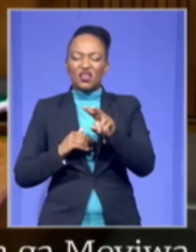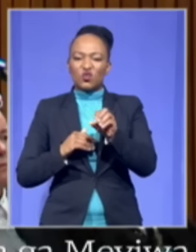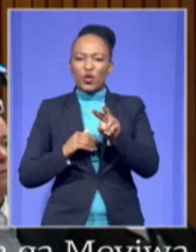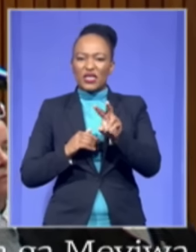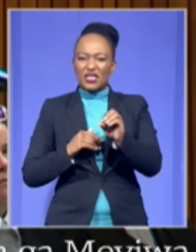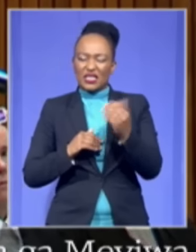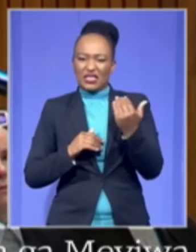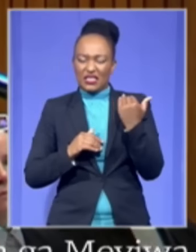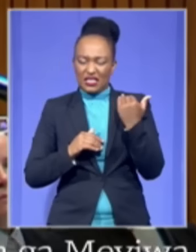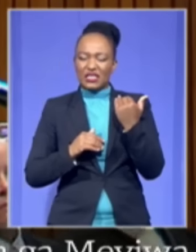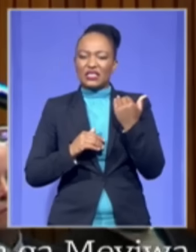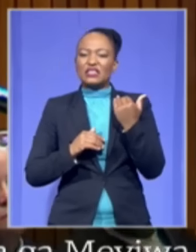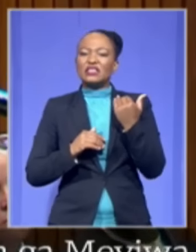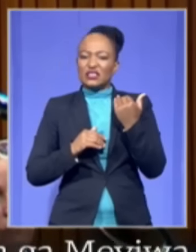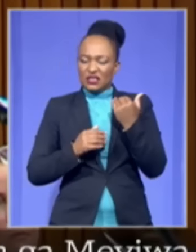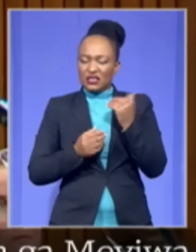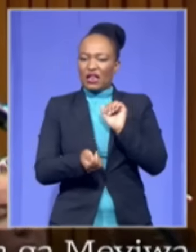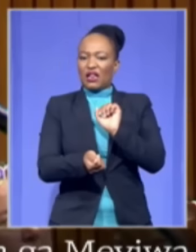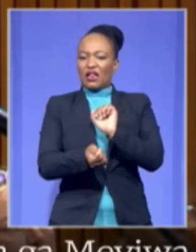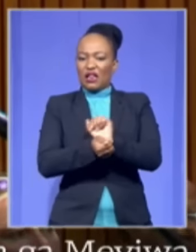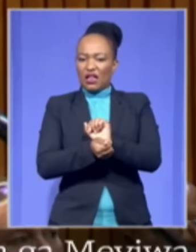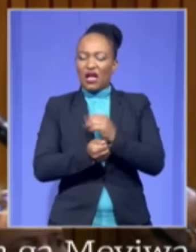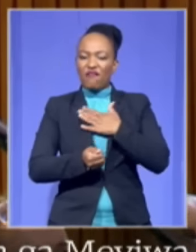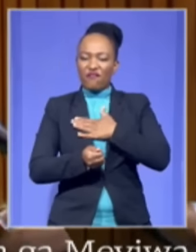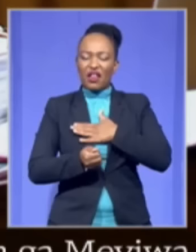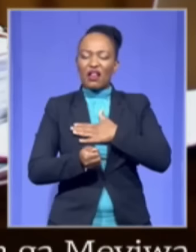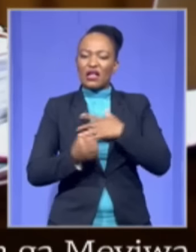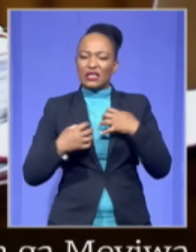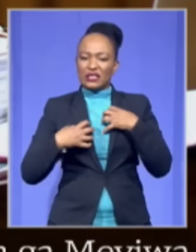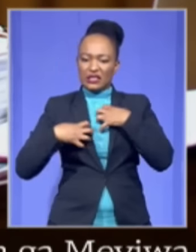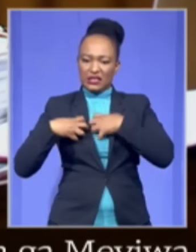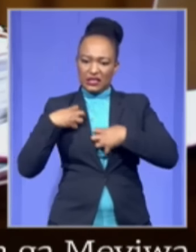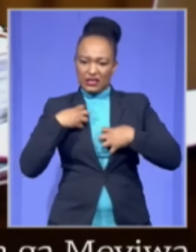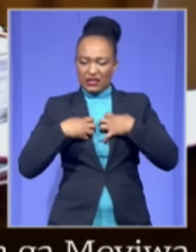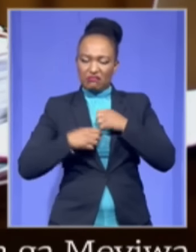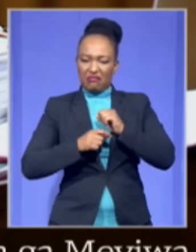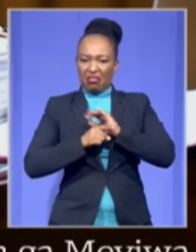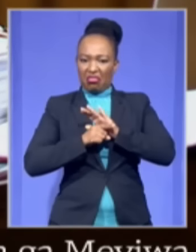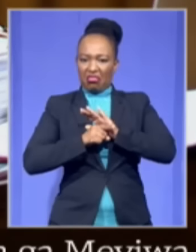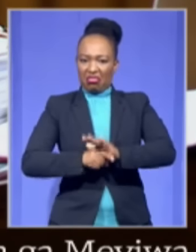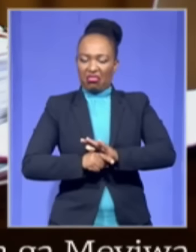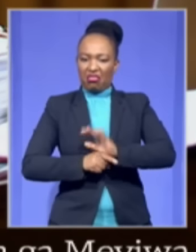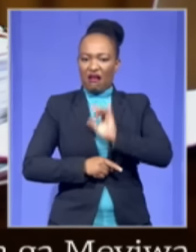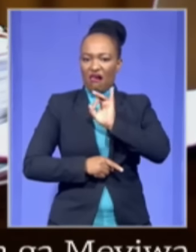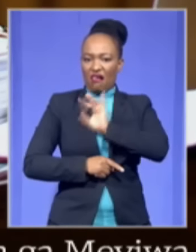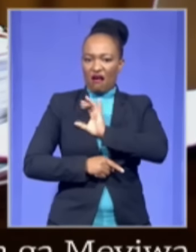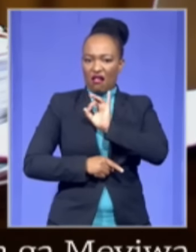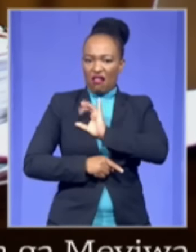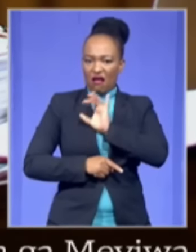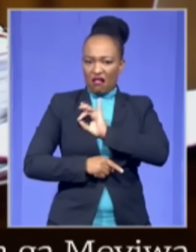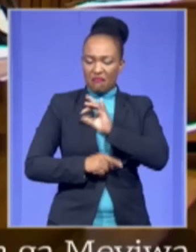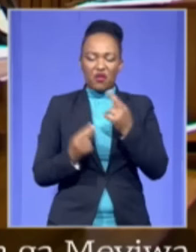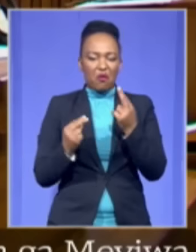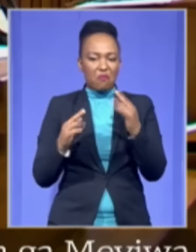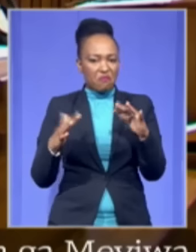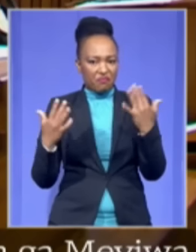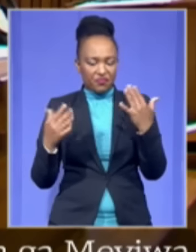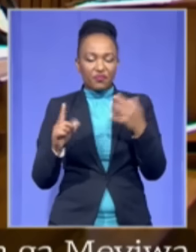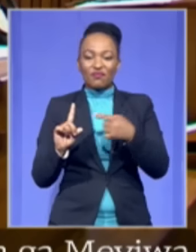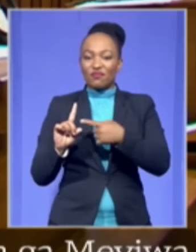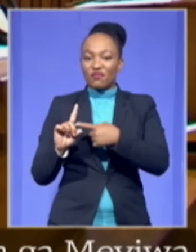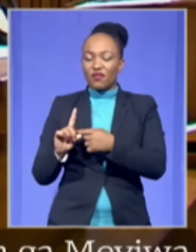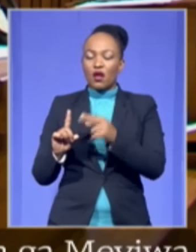A re se se mo baketse kgatelelo ya maikutlo mme o na le maikutlo a poifo le go tlhoka tsholofelo. Ntuli yo ngongoregileng ka